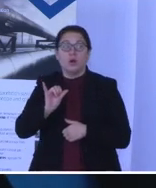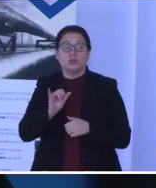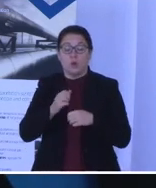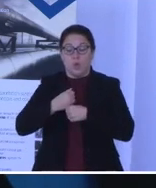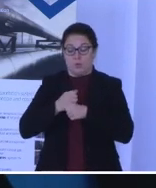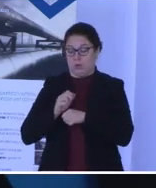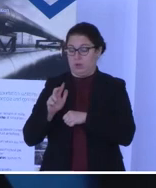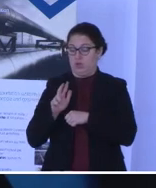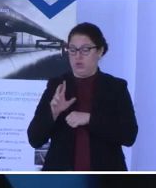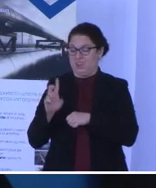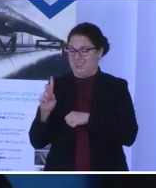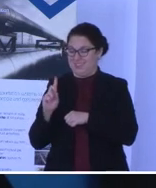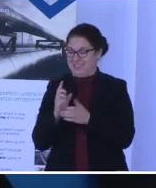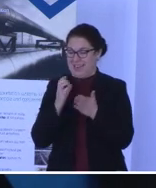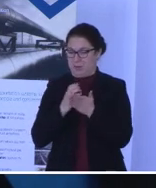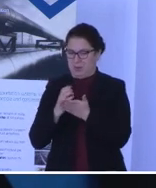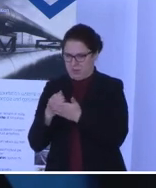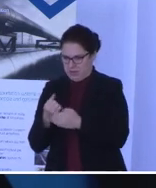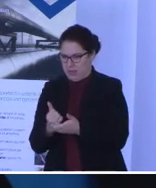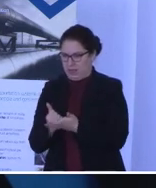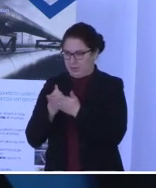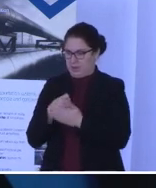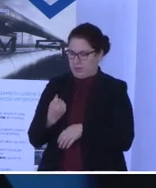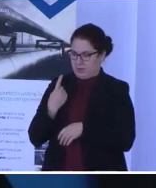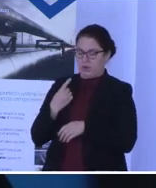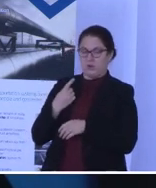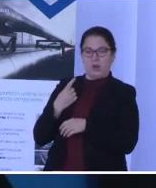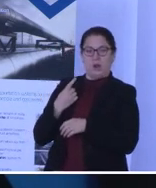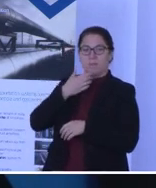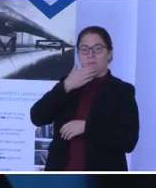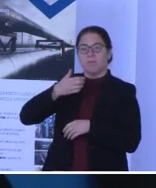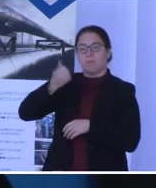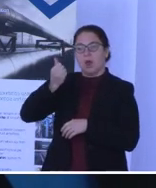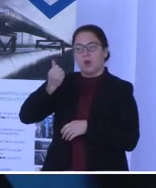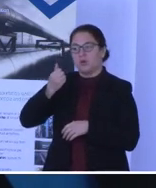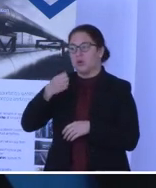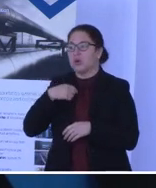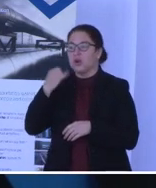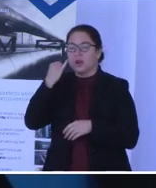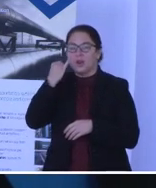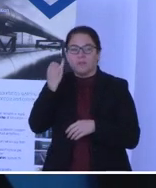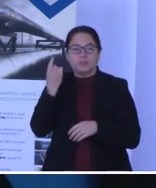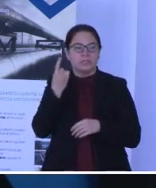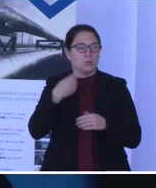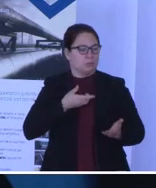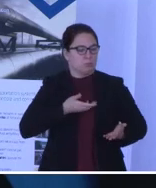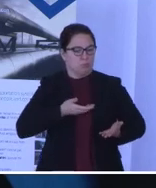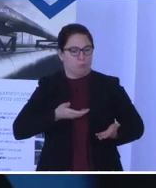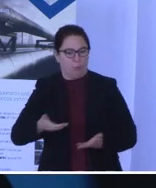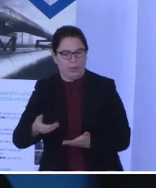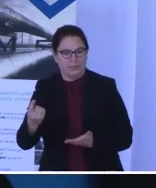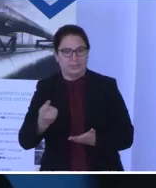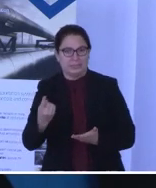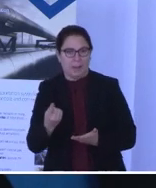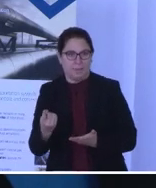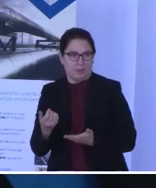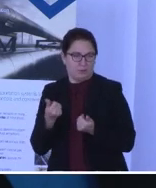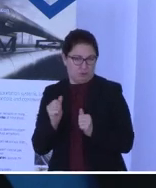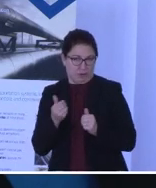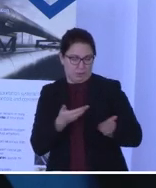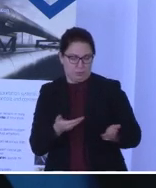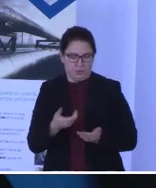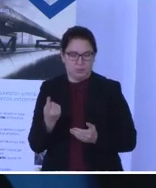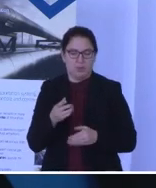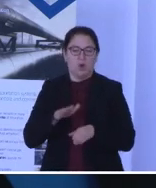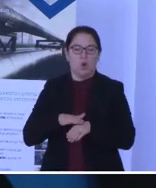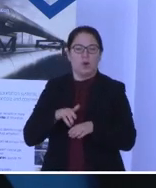images, allows for much more accurate assessment of what someone might be carrying on themselves on an airplane.